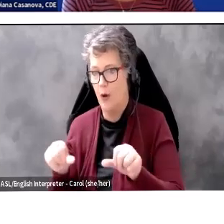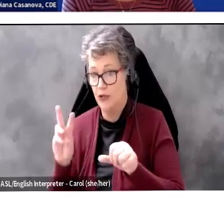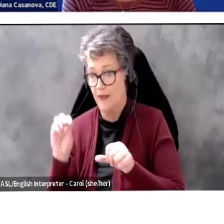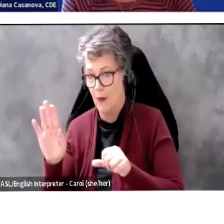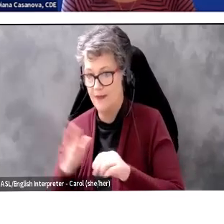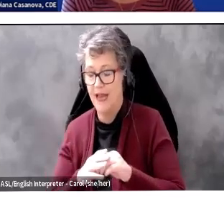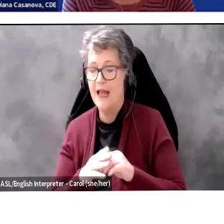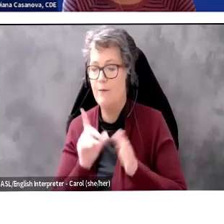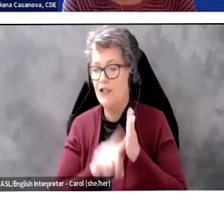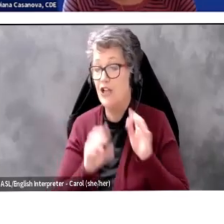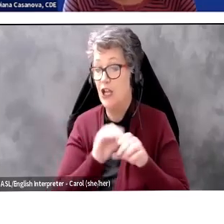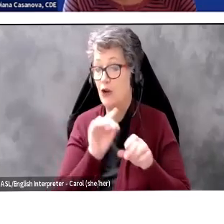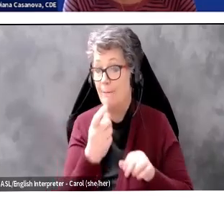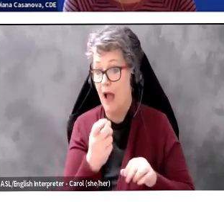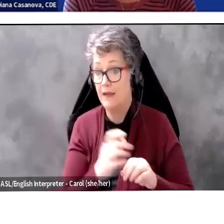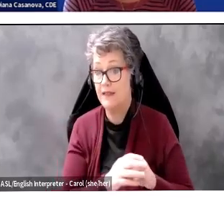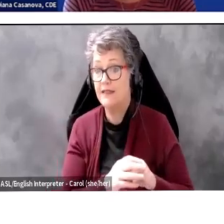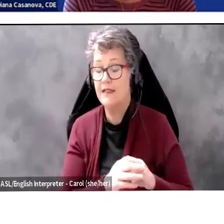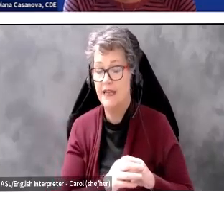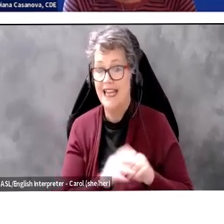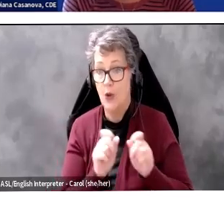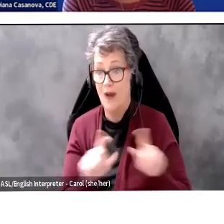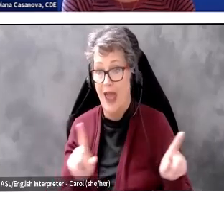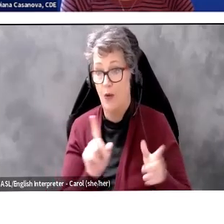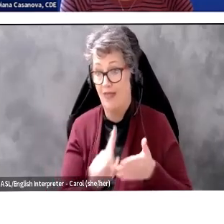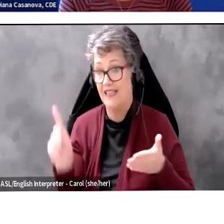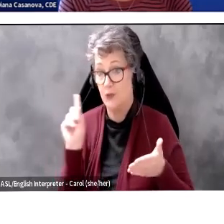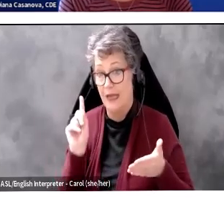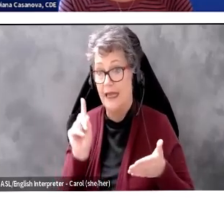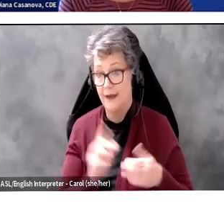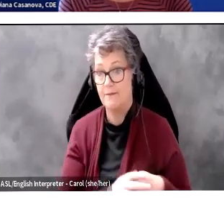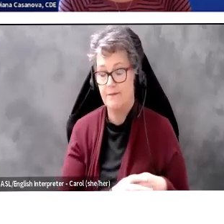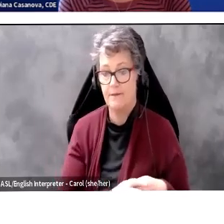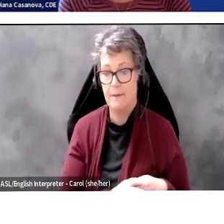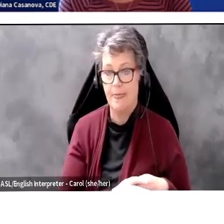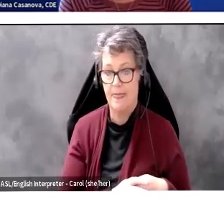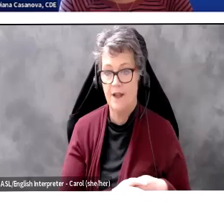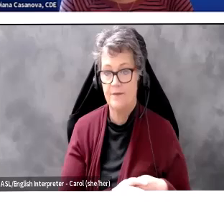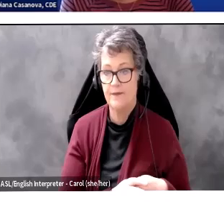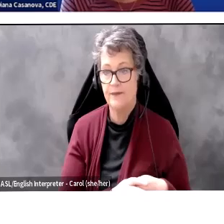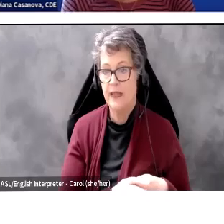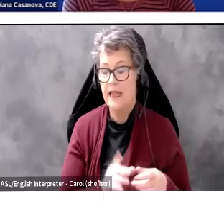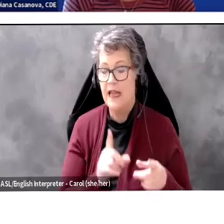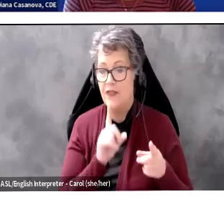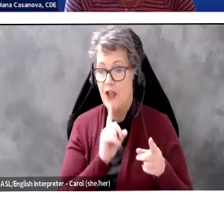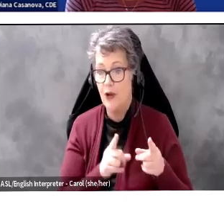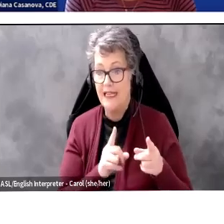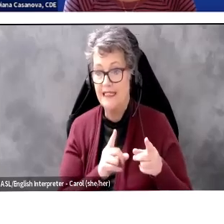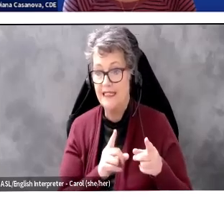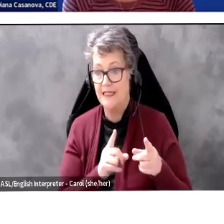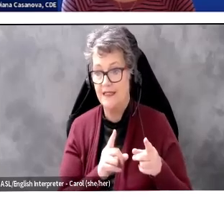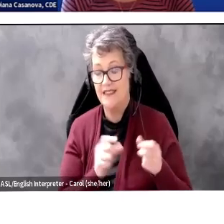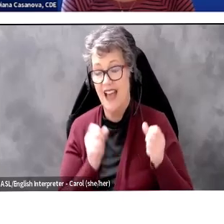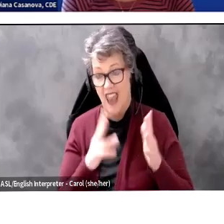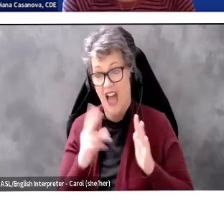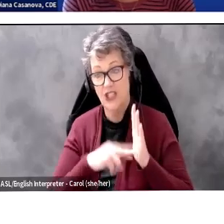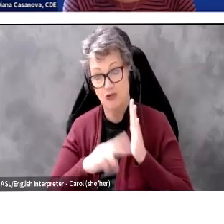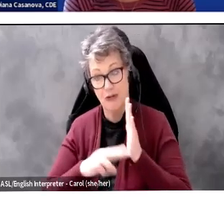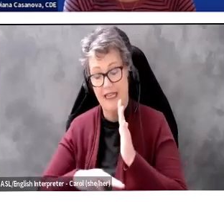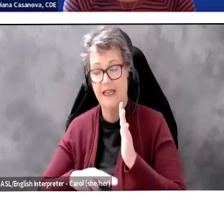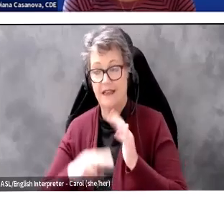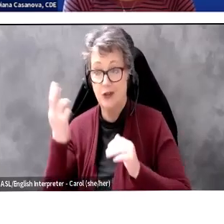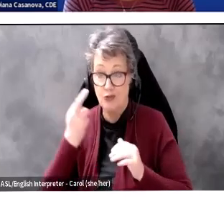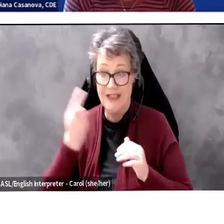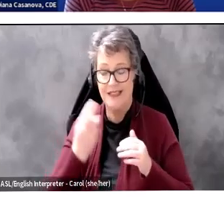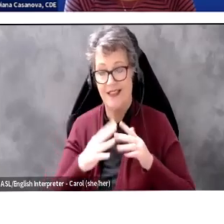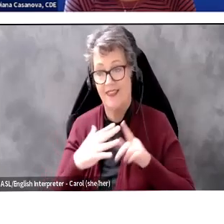but check your inboxes because it went out last week. There is a lot to read about the rationale,